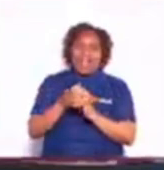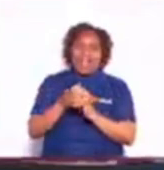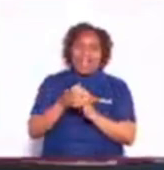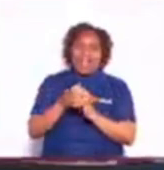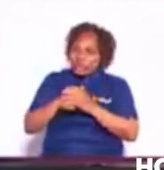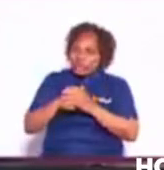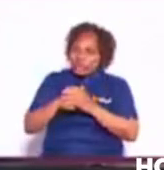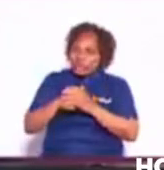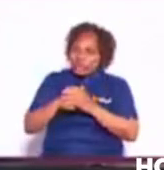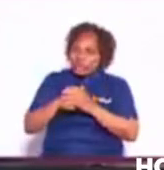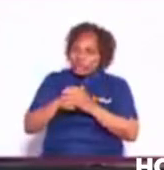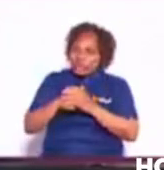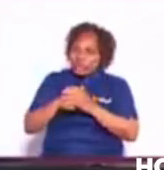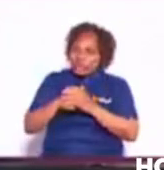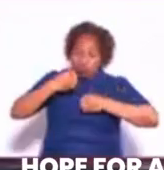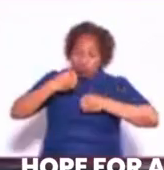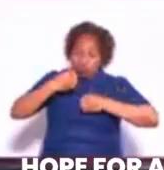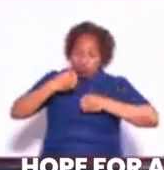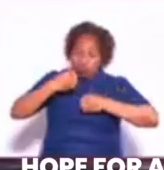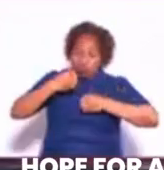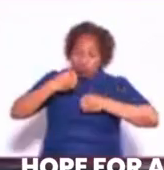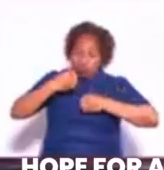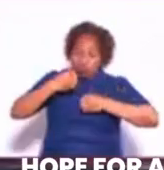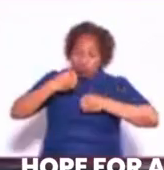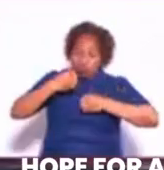emotional intelligence.